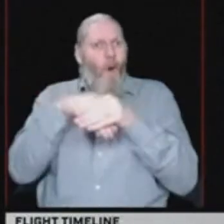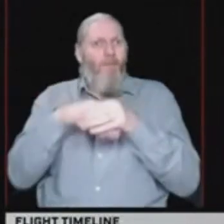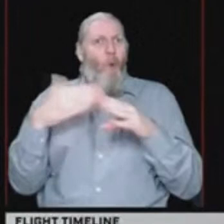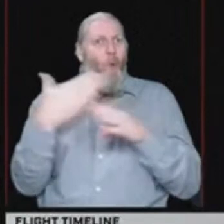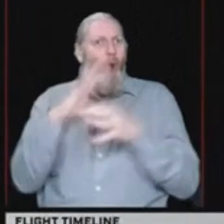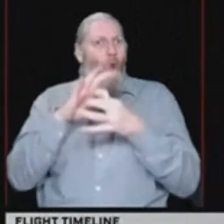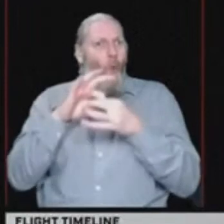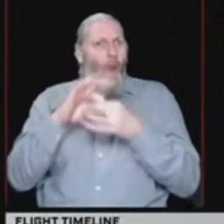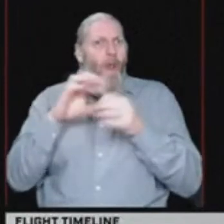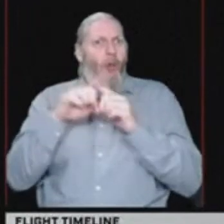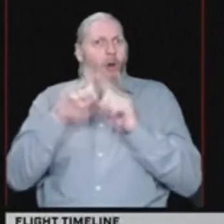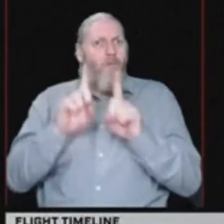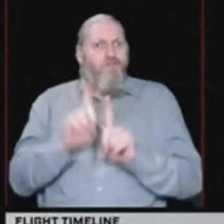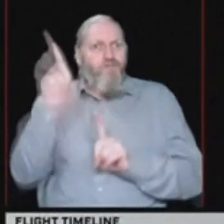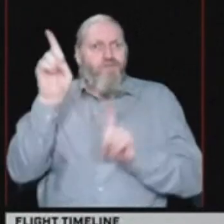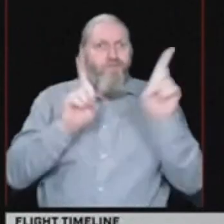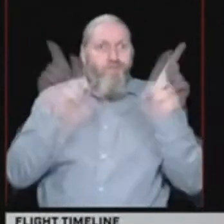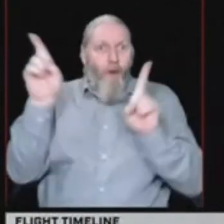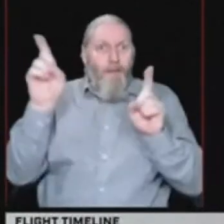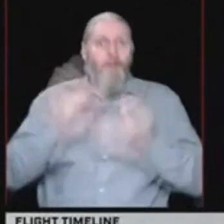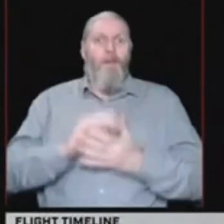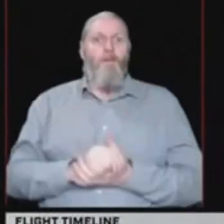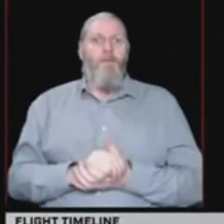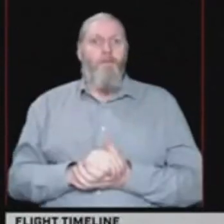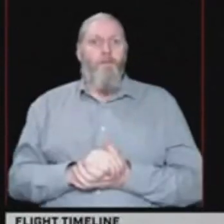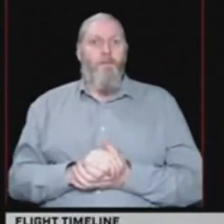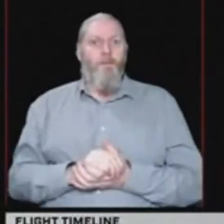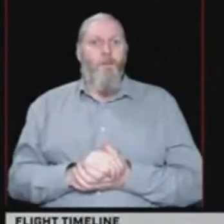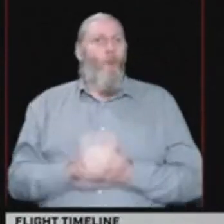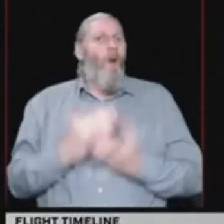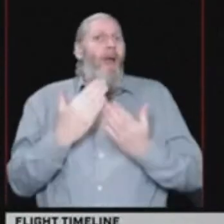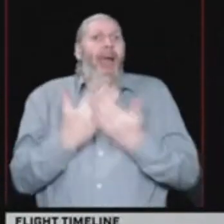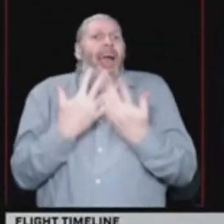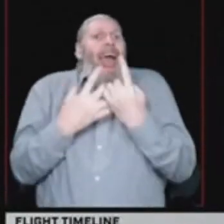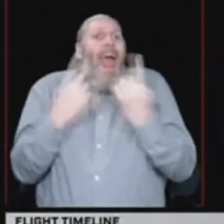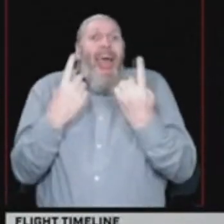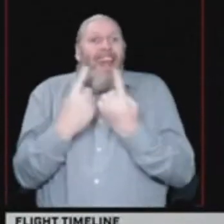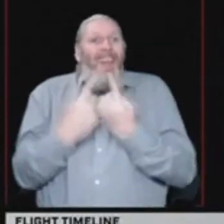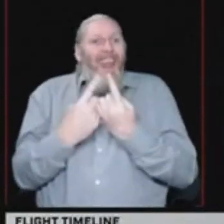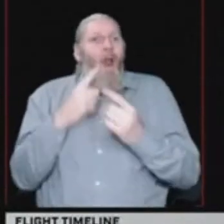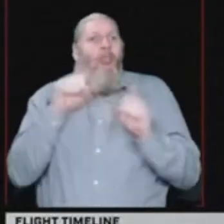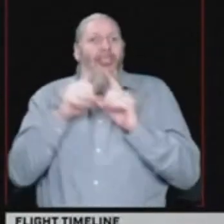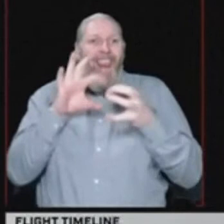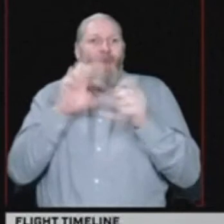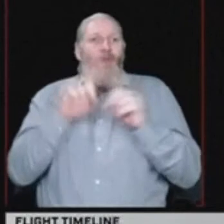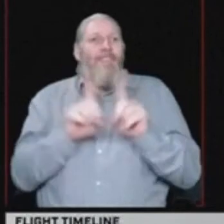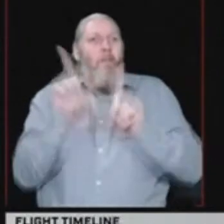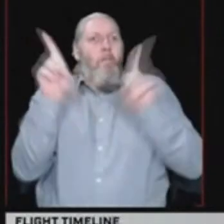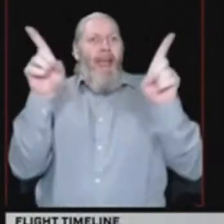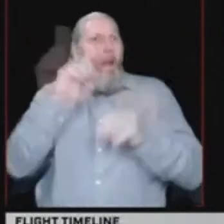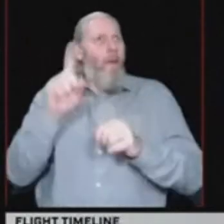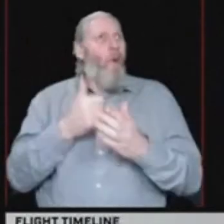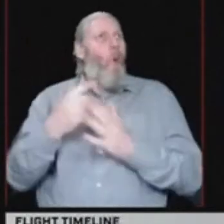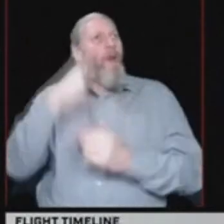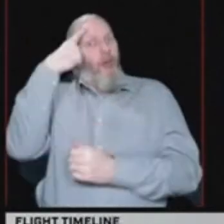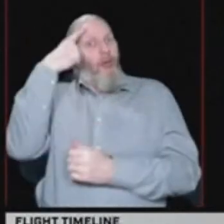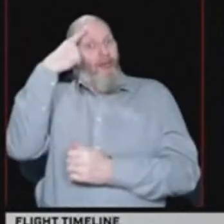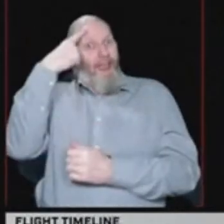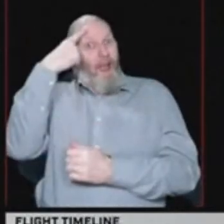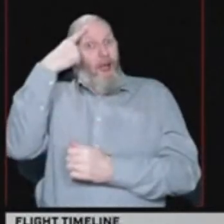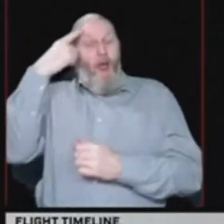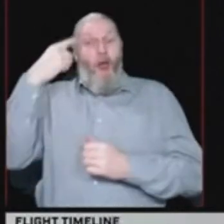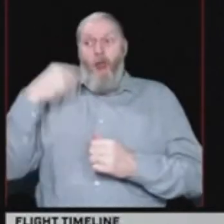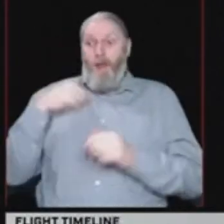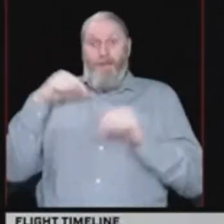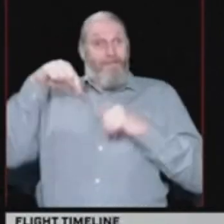think anything like a space launch just puts it front and center of people's minds. I was just watching the top of the 10 o'clock news here on the